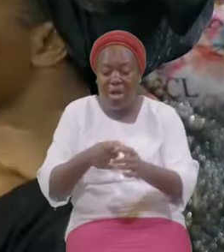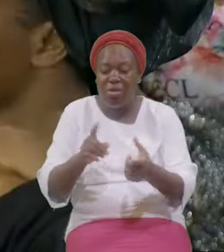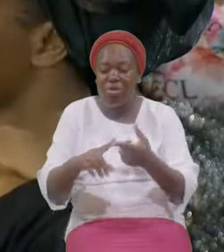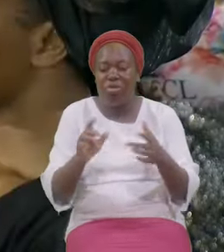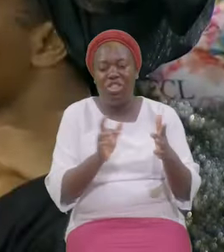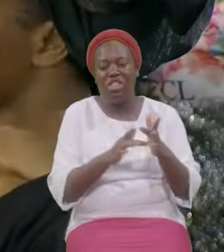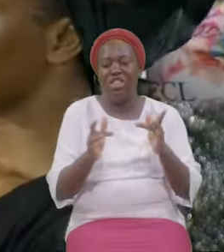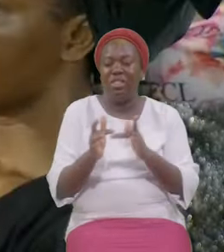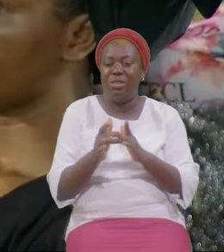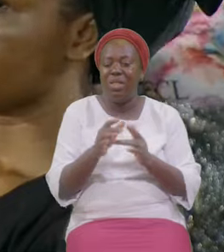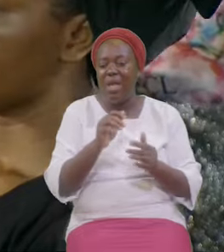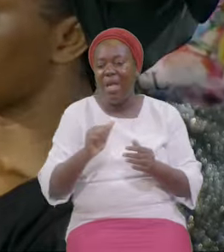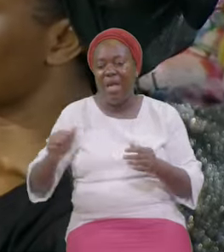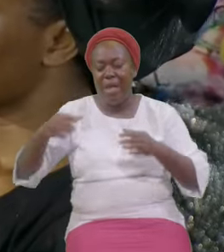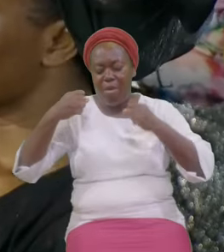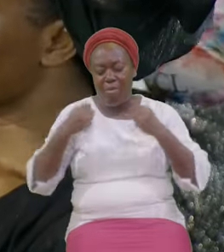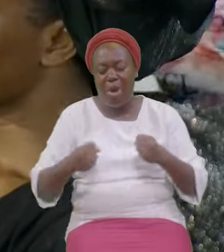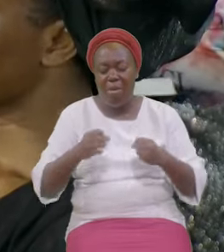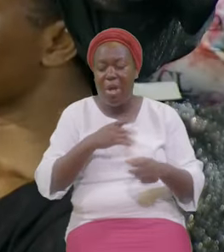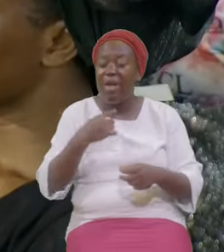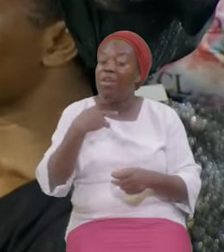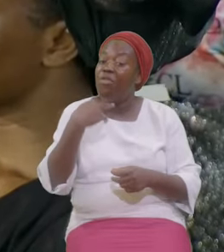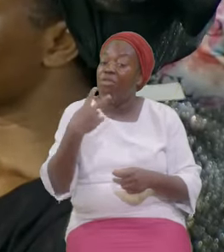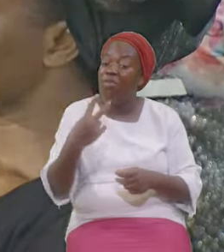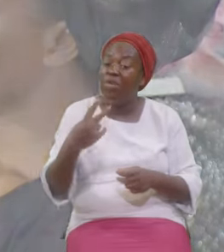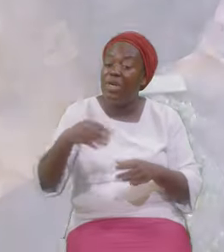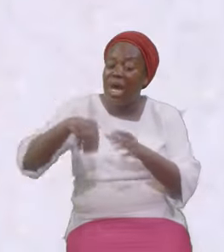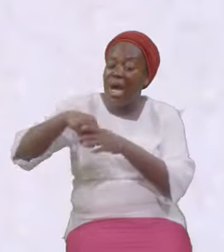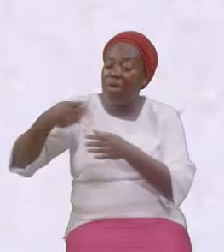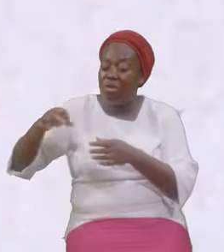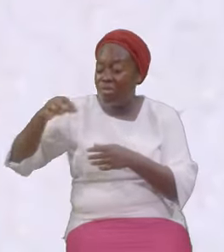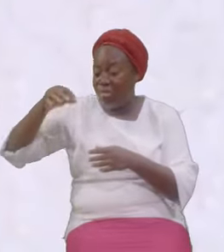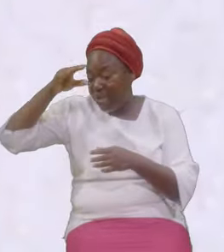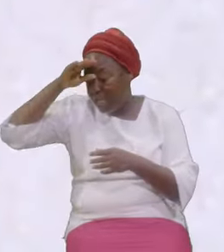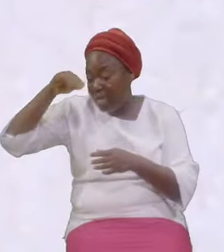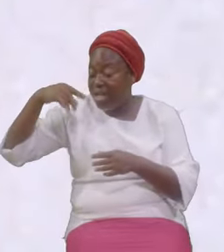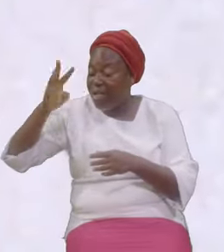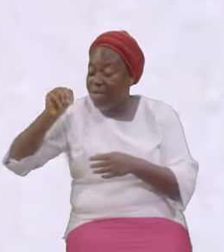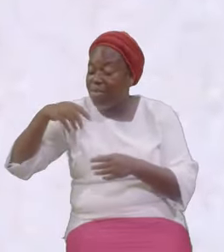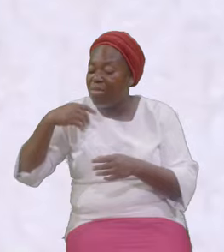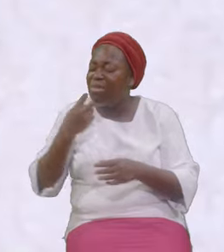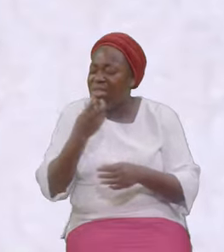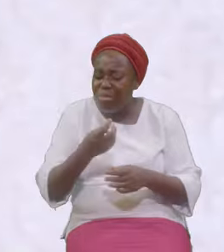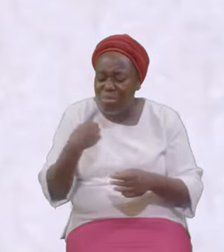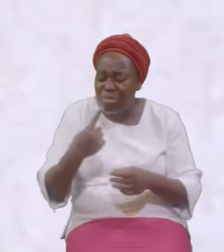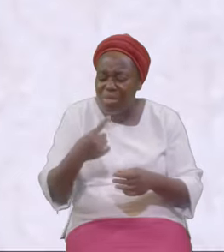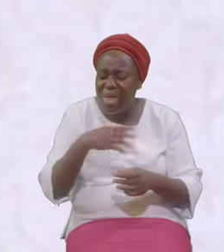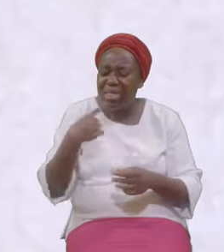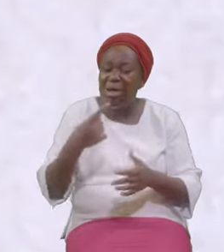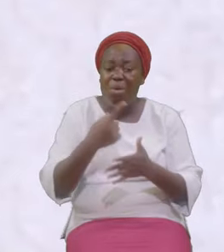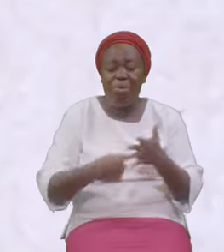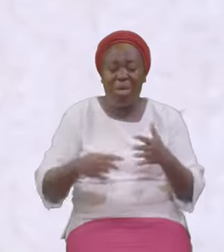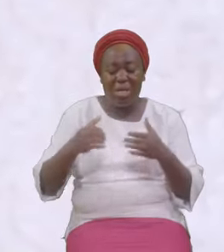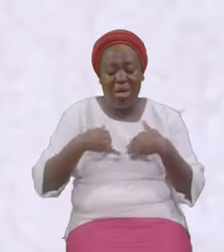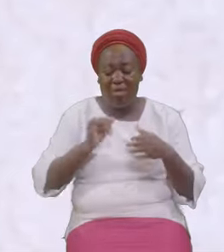power, a voice out of him spoke and said, what have I got to do with you, Jesus? It was